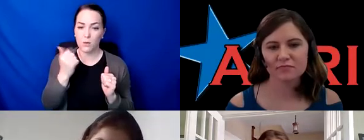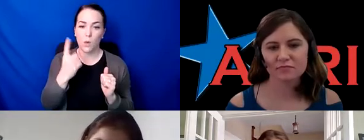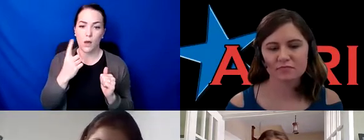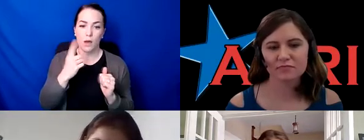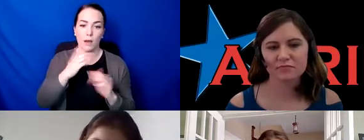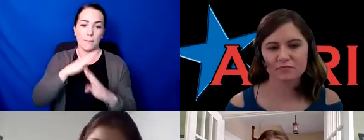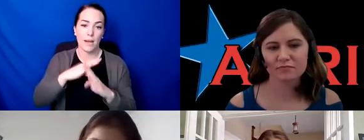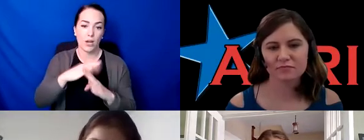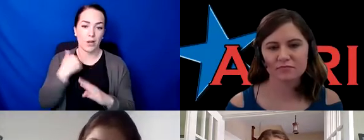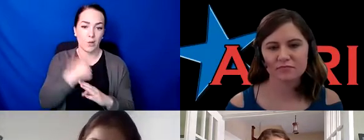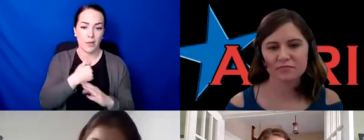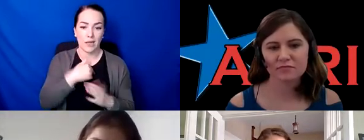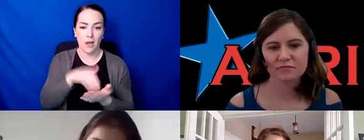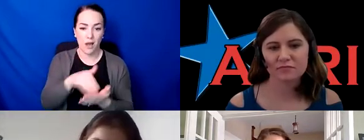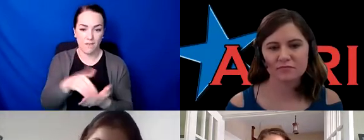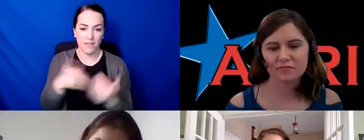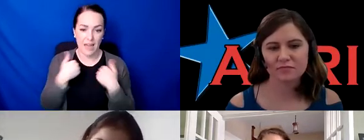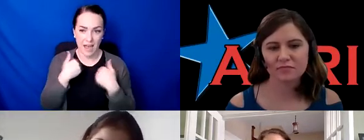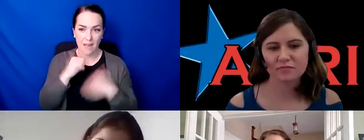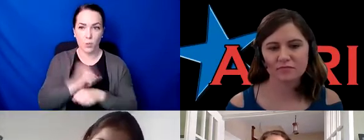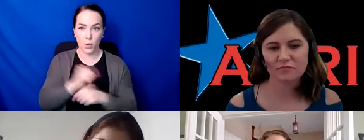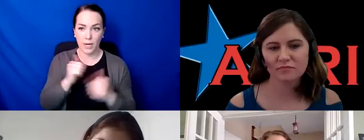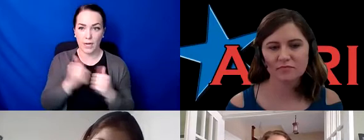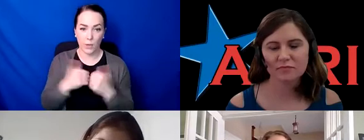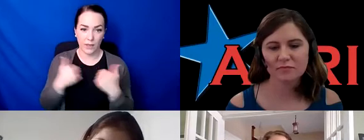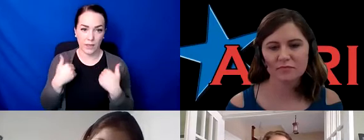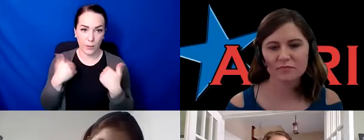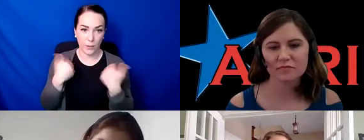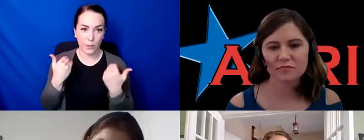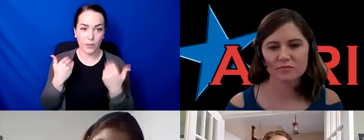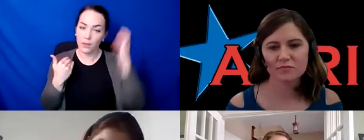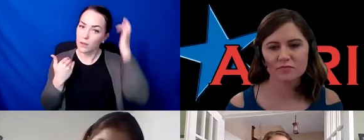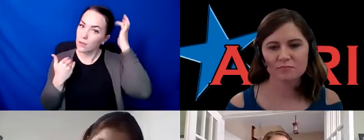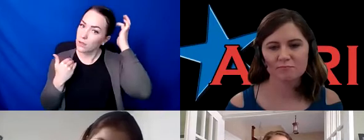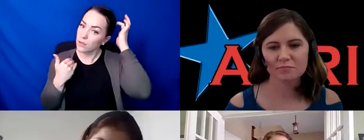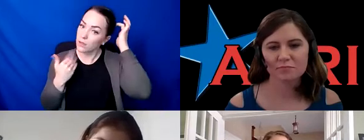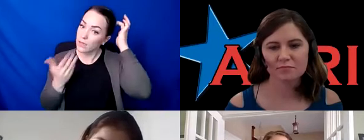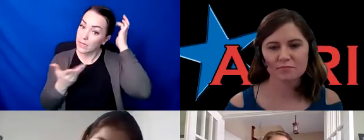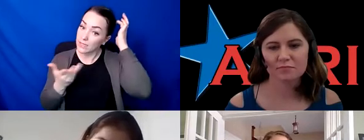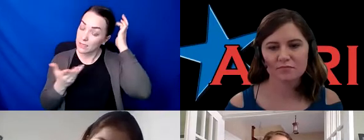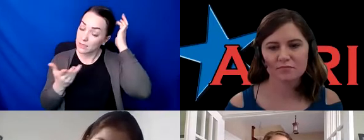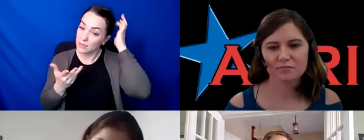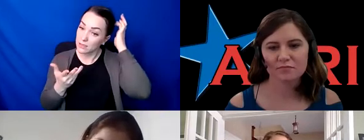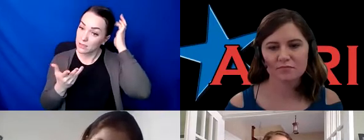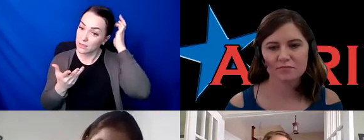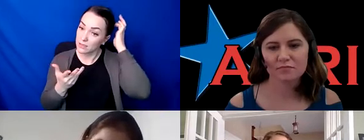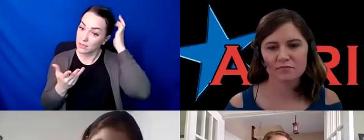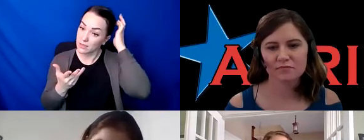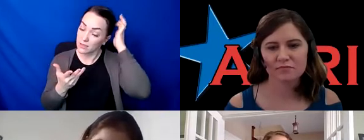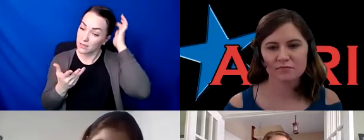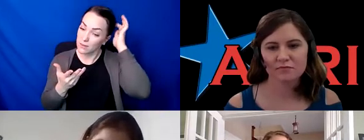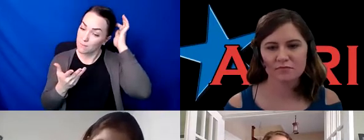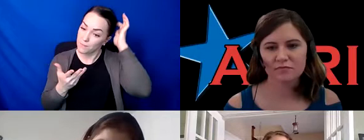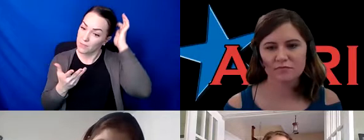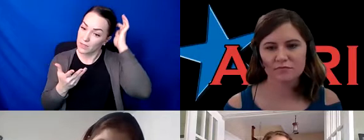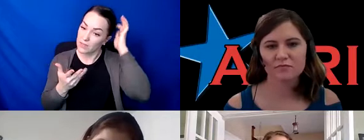we often have working with youth is that societal expectation to